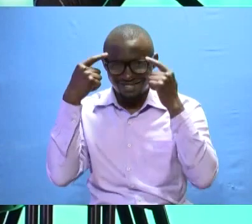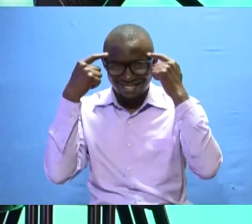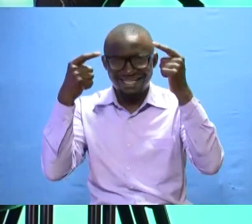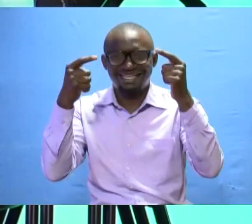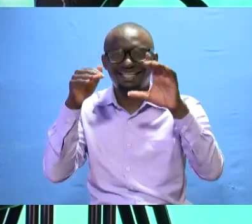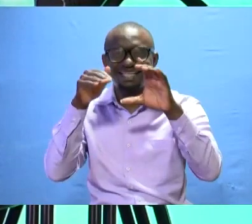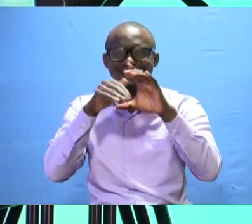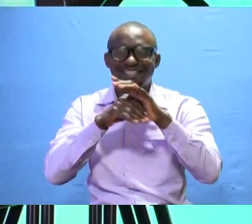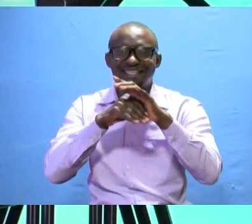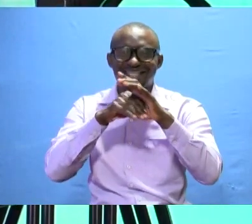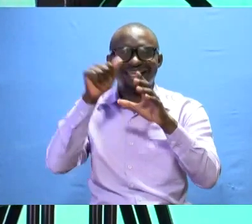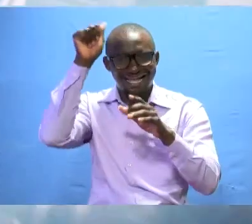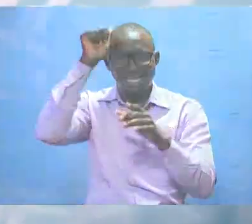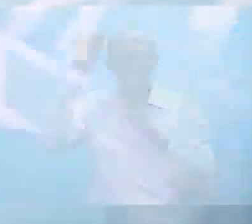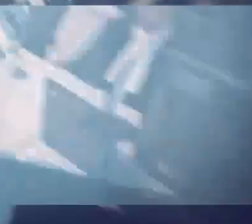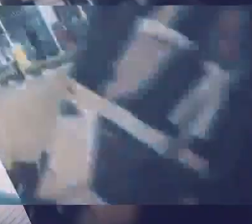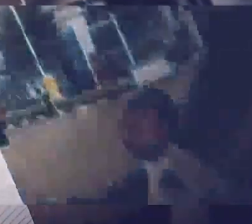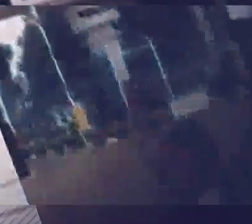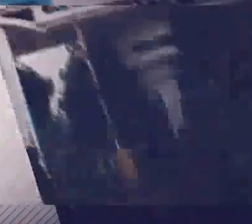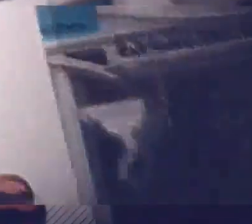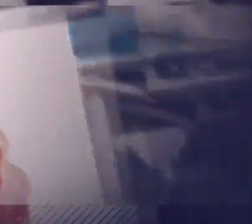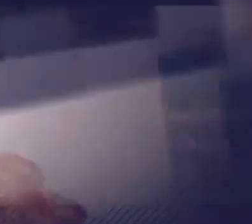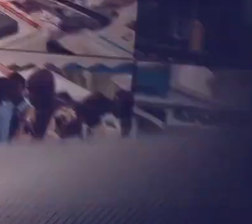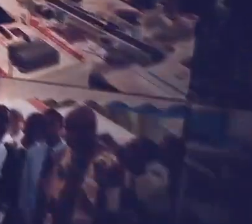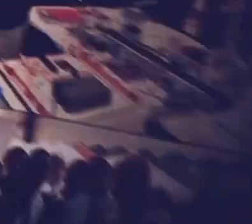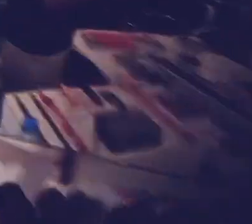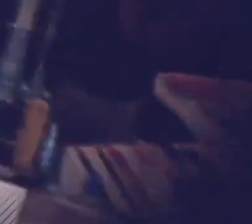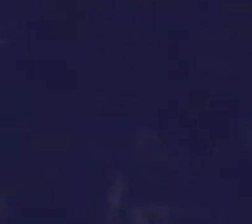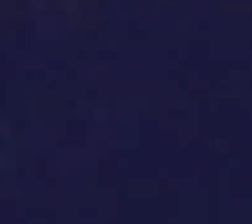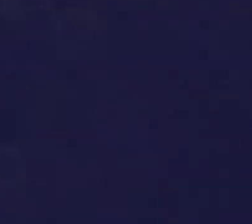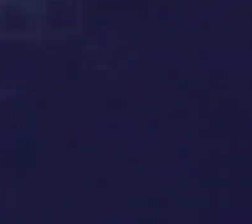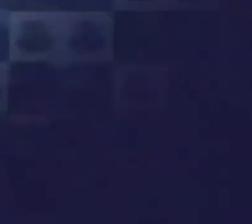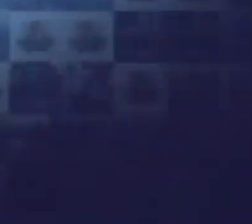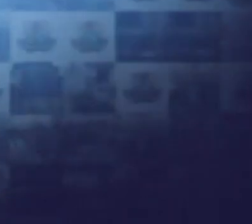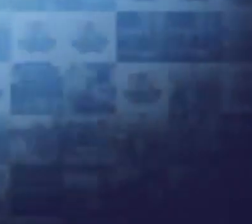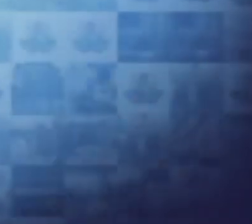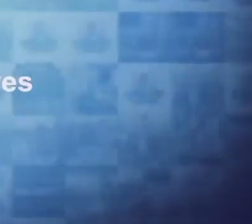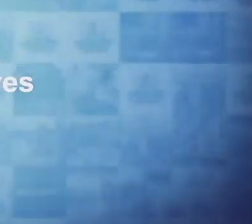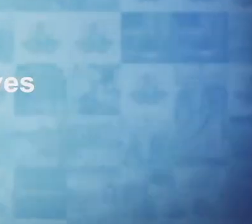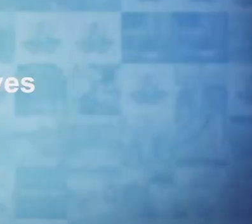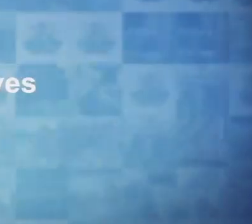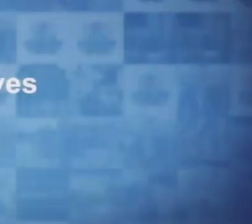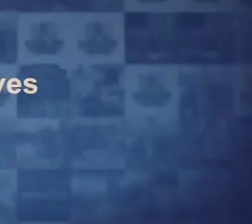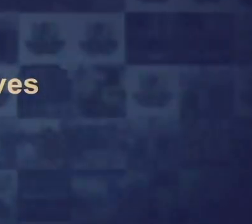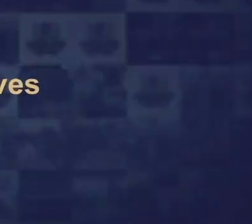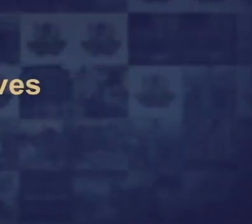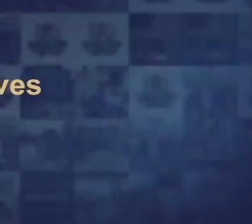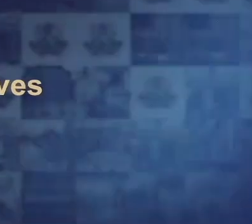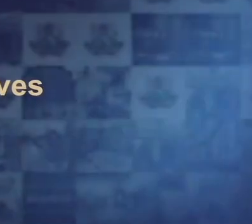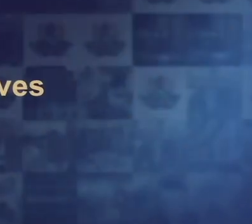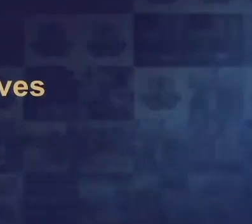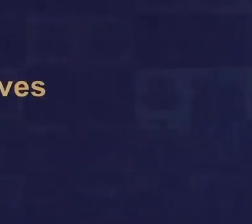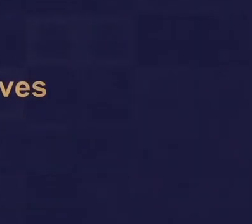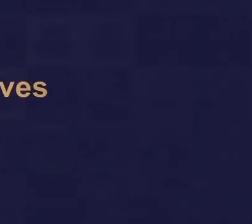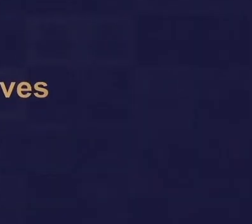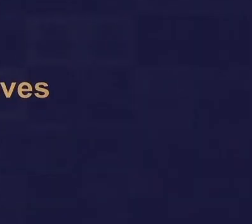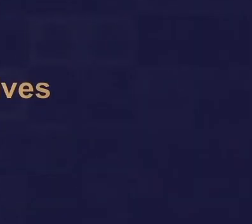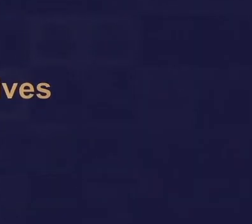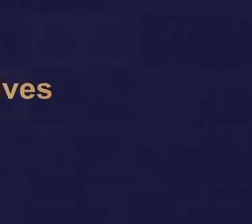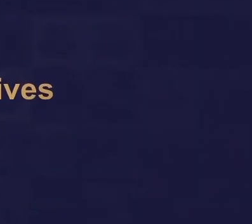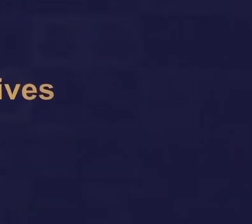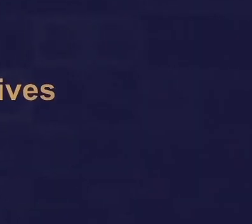many of our School of Creative and Performing Arts, Film and Media Studies faculty members are leaders in